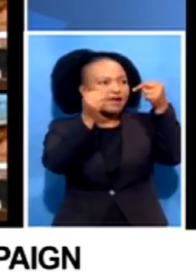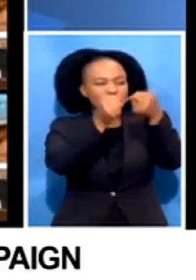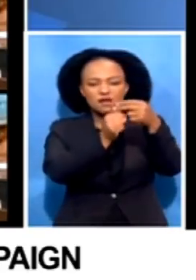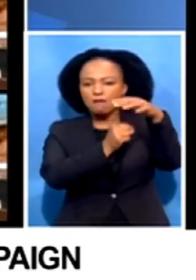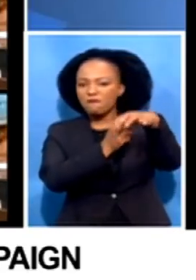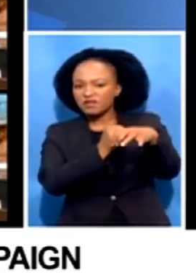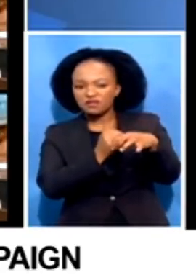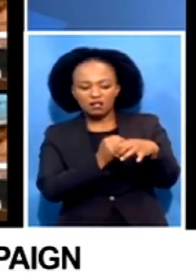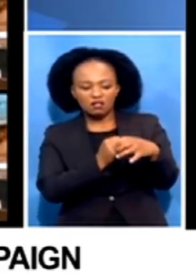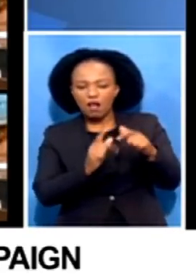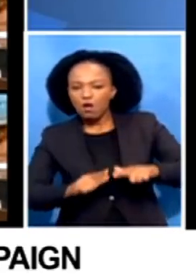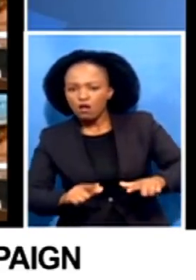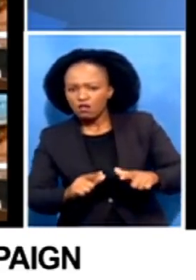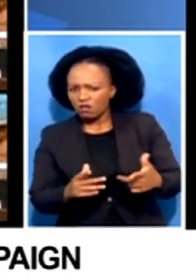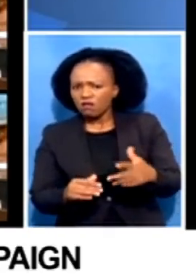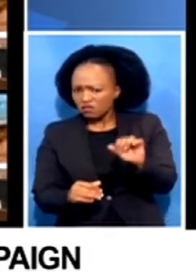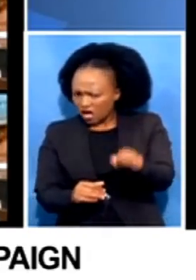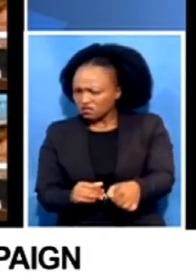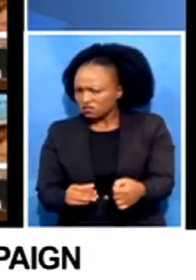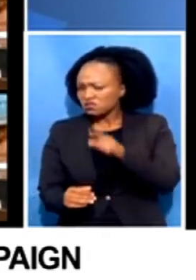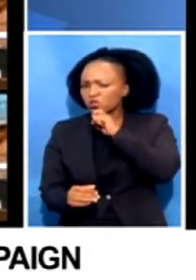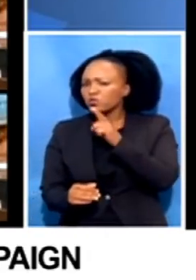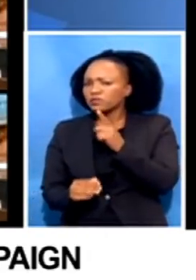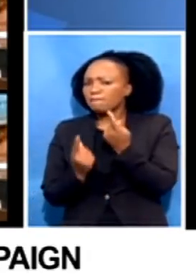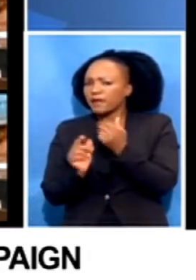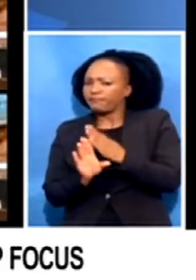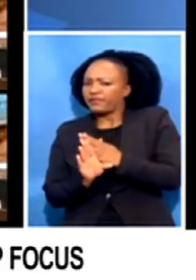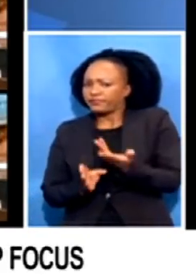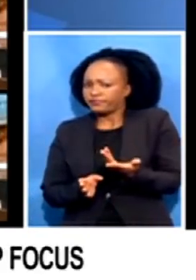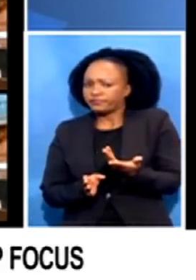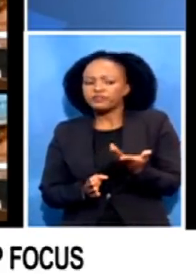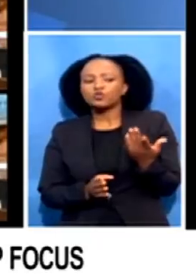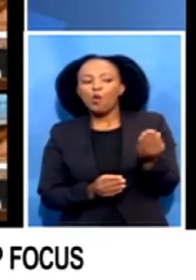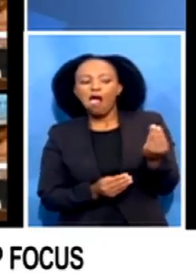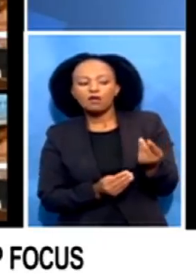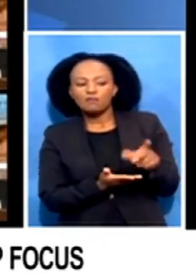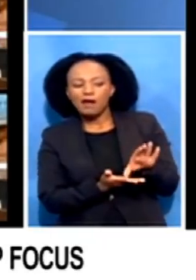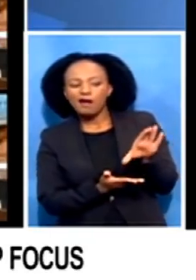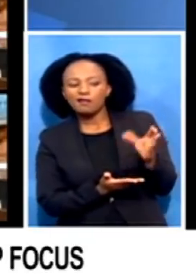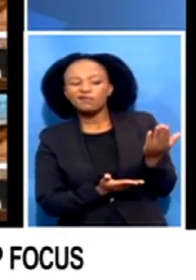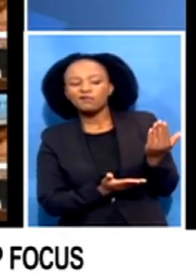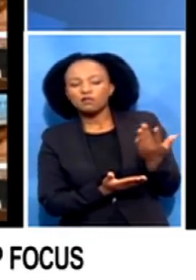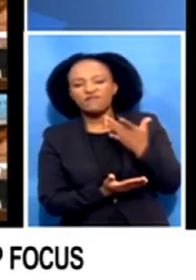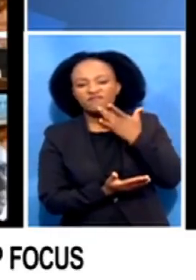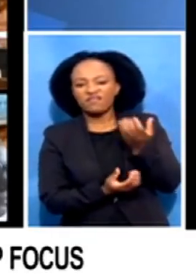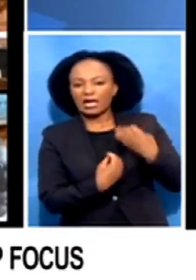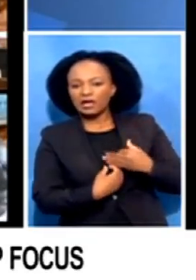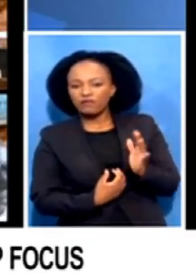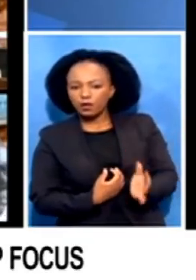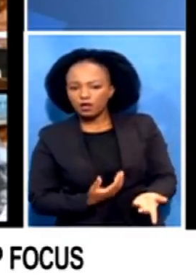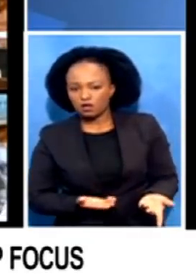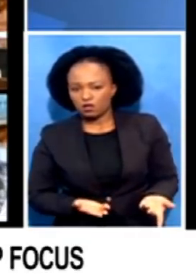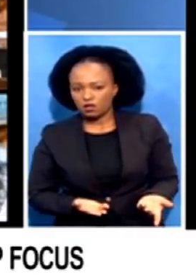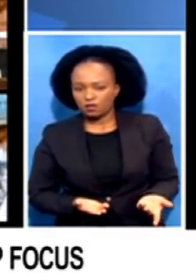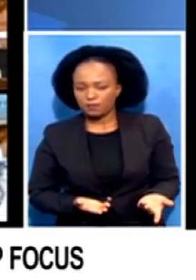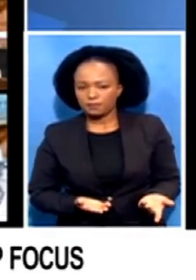to seek such favor. Clearly, the judgment of the court also adopts a narrow approach